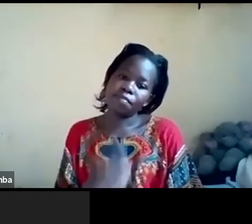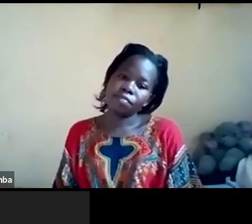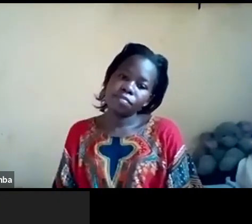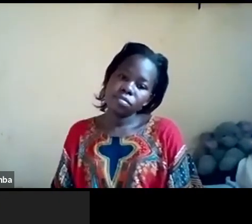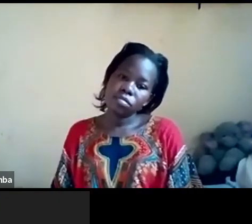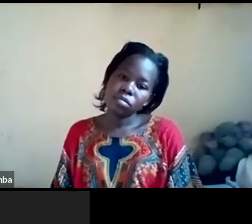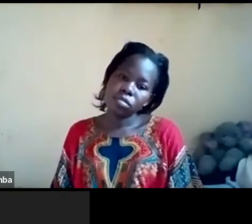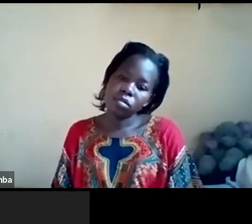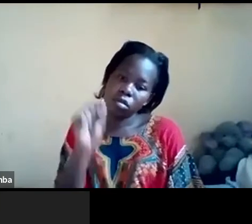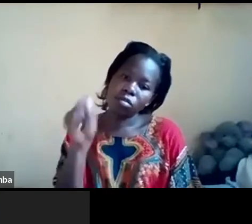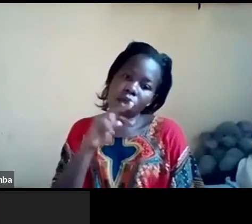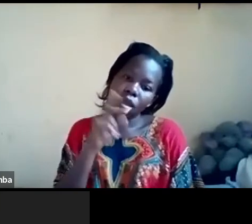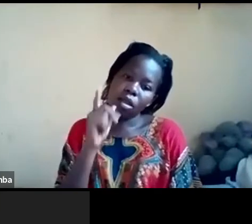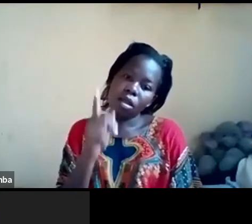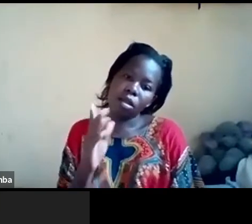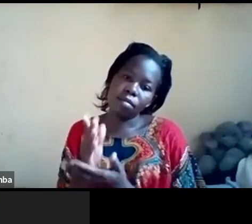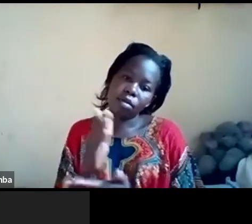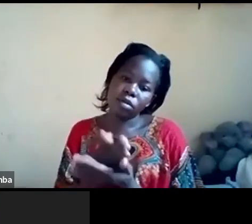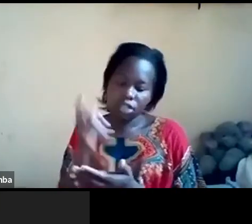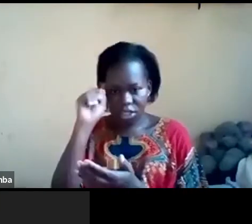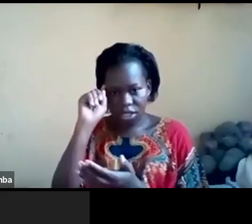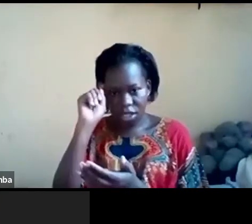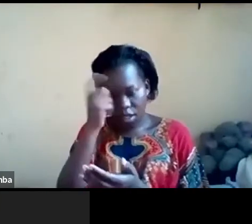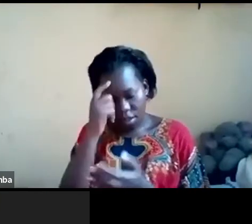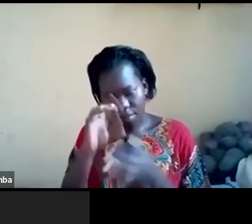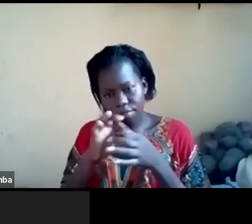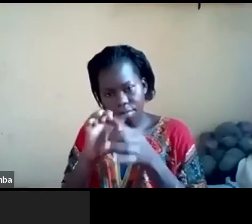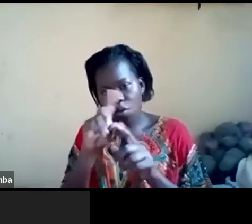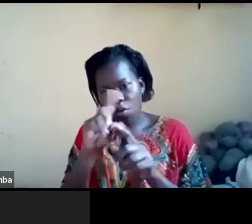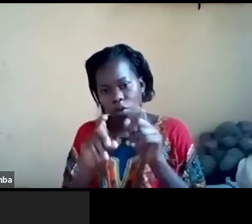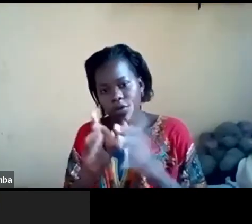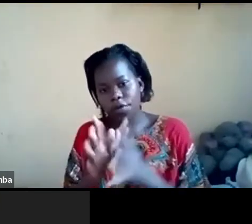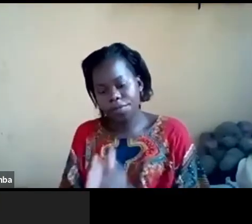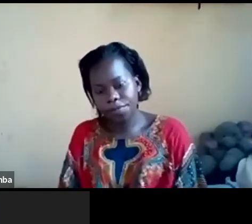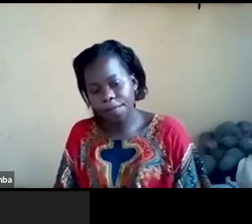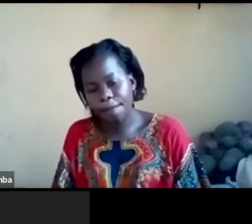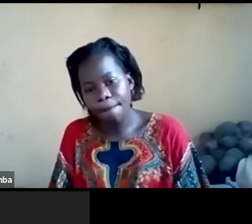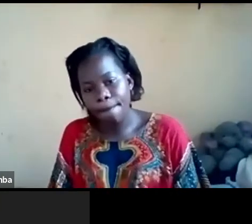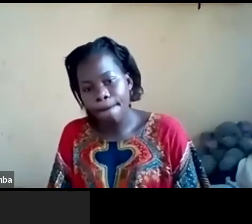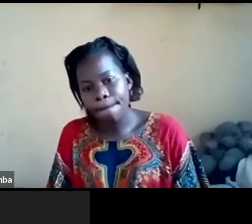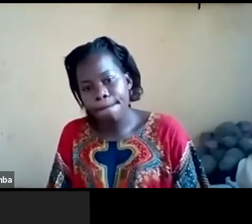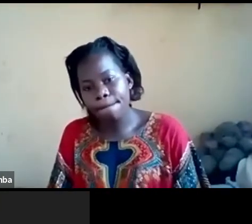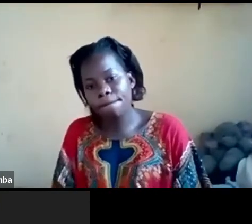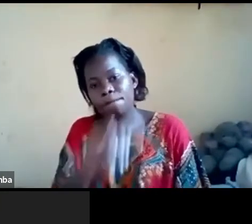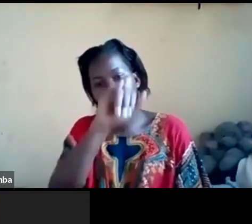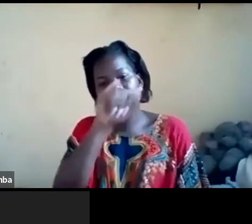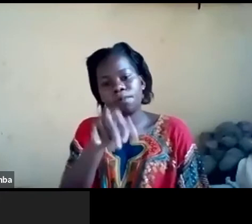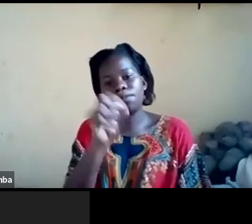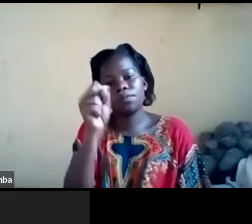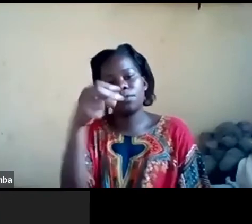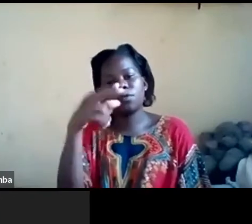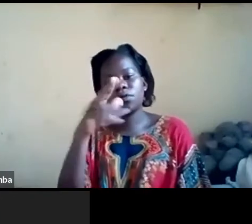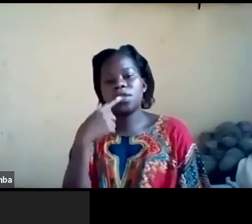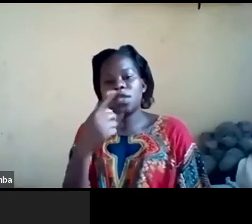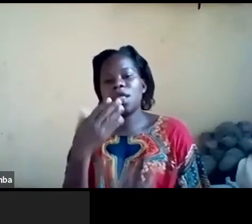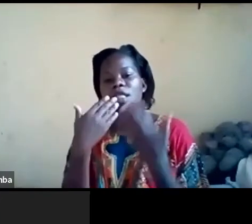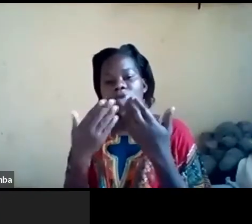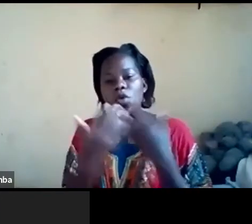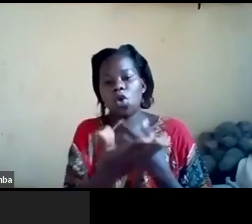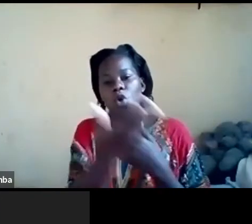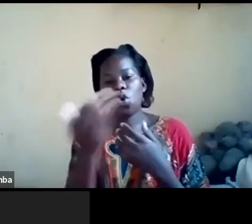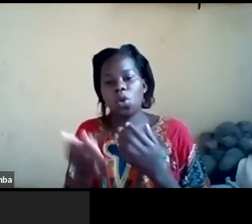it's a government-related question. Joshua Sabiti, thank you so much, all of you. For me,